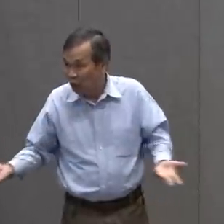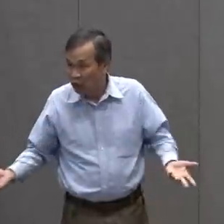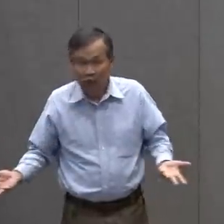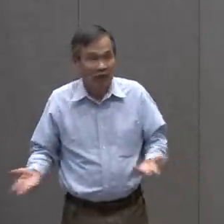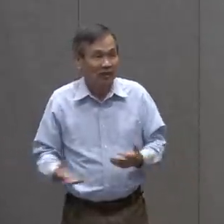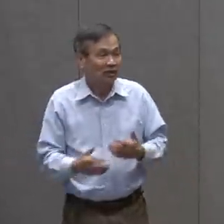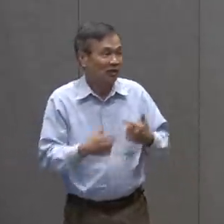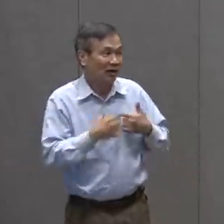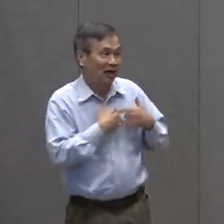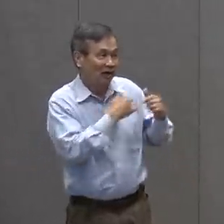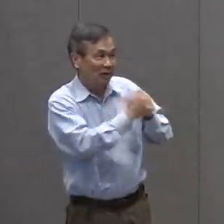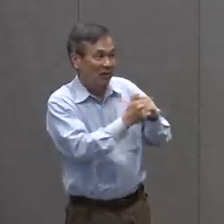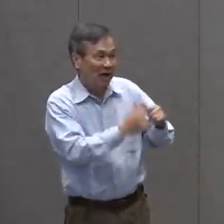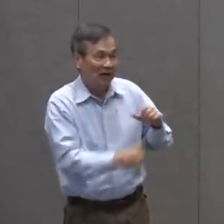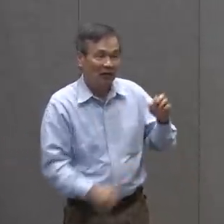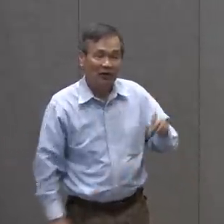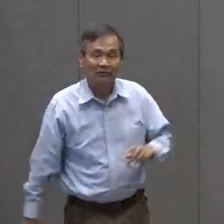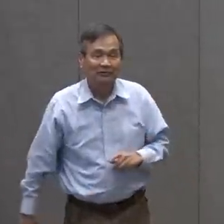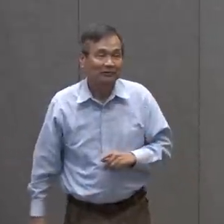I'm competitive.